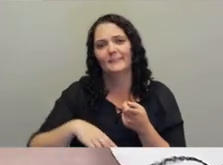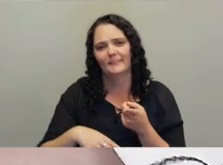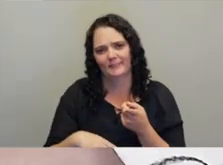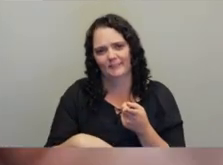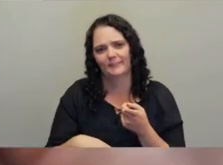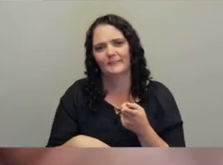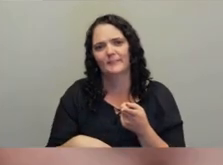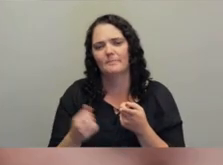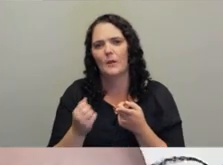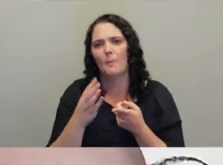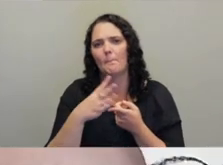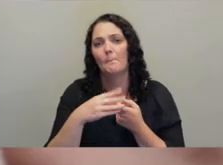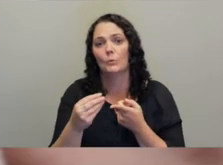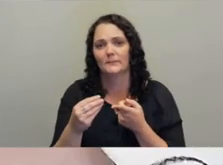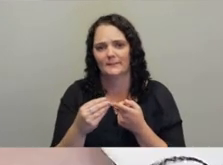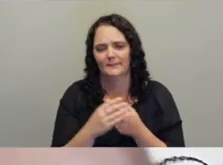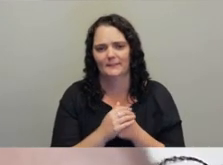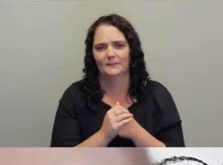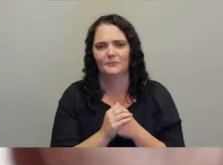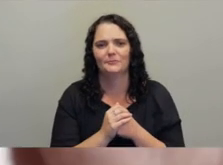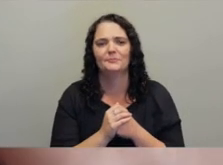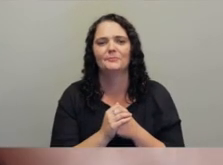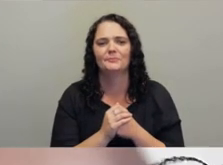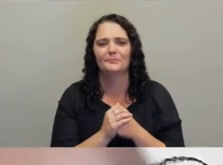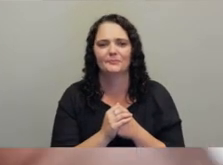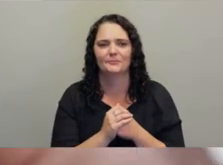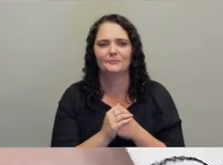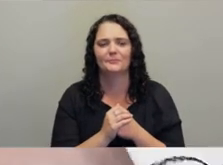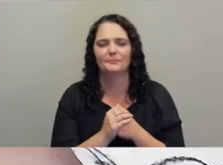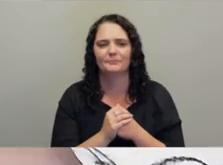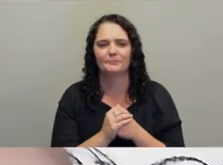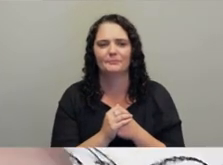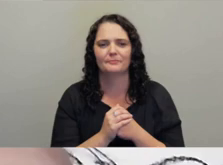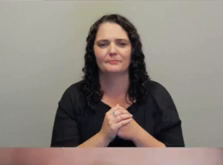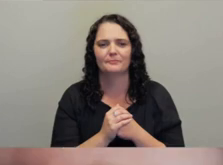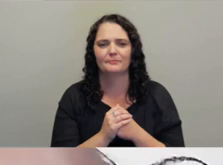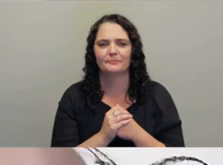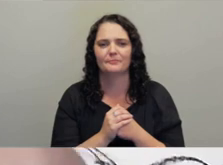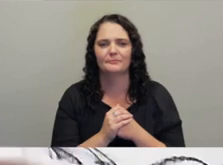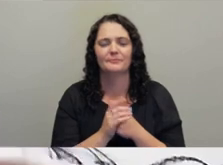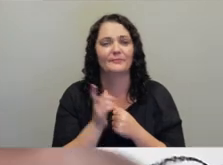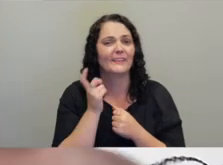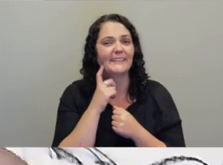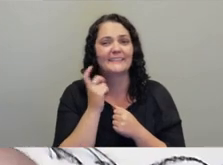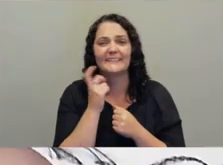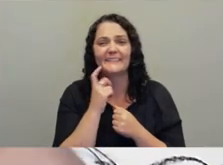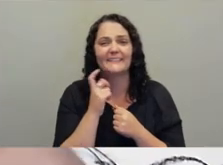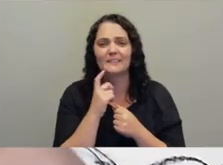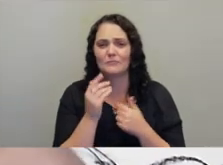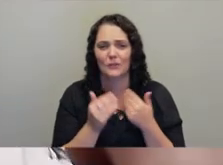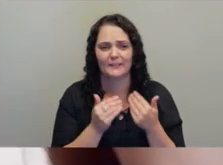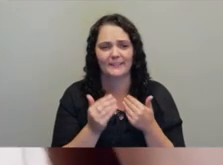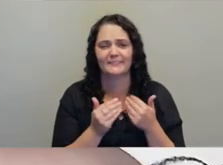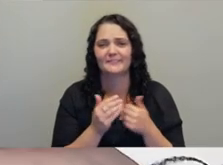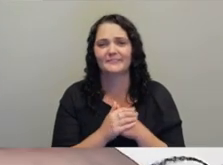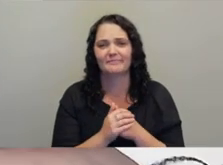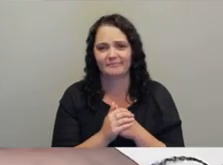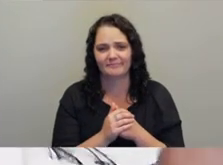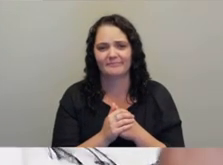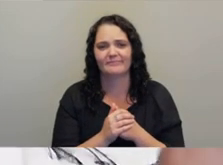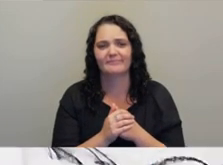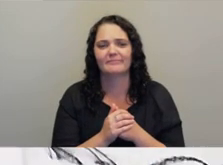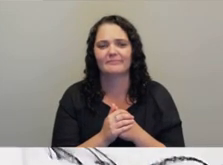right, like that. And again, these are all things you can do very easily at home. I'm just going to keep cutting. All right, you can see